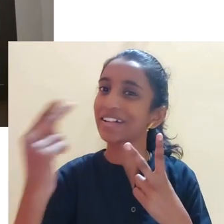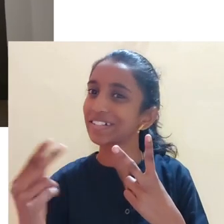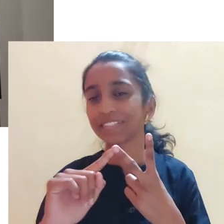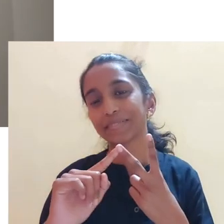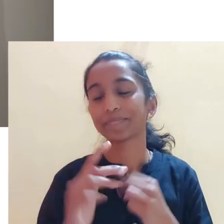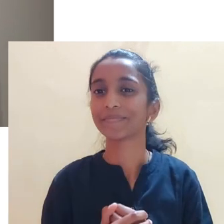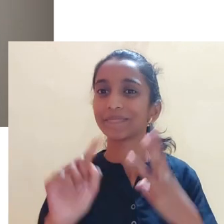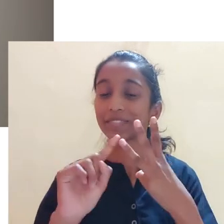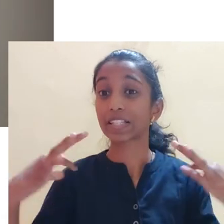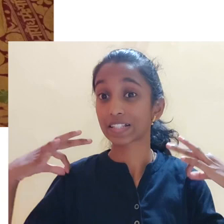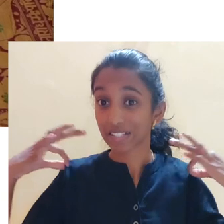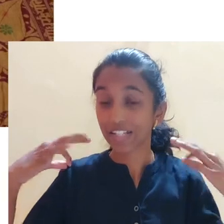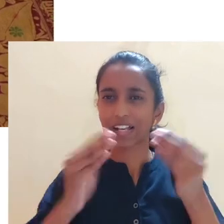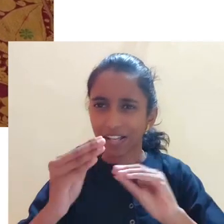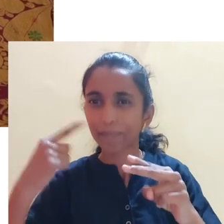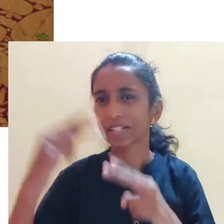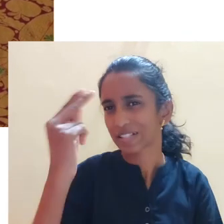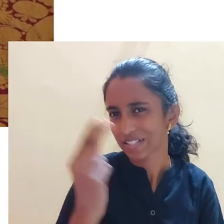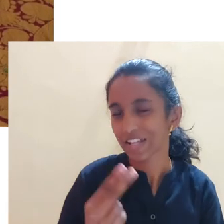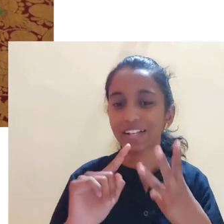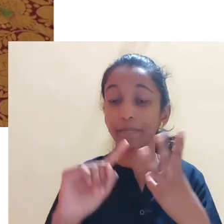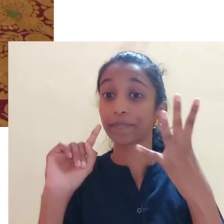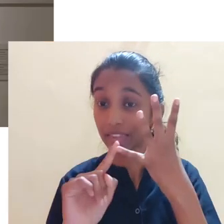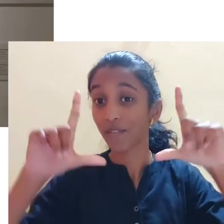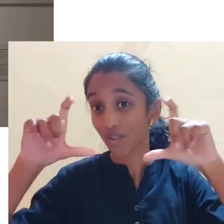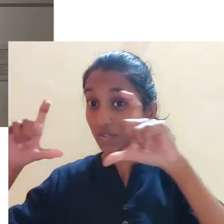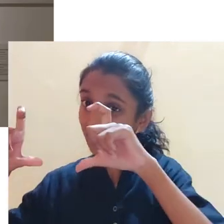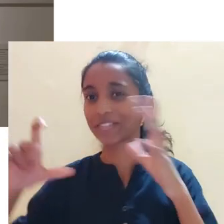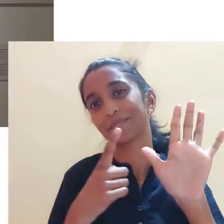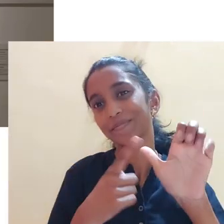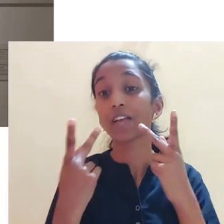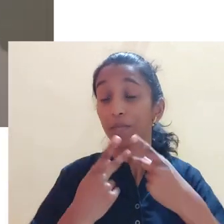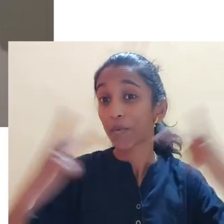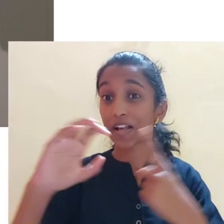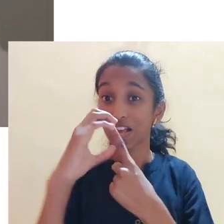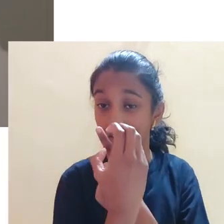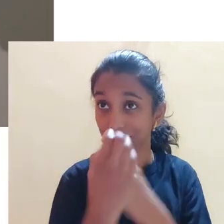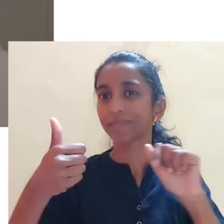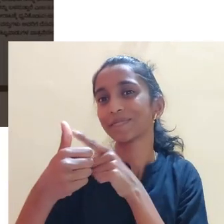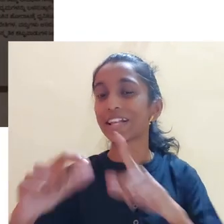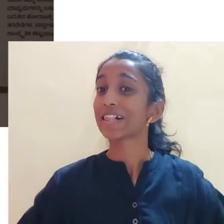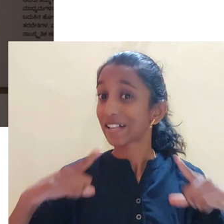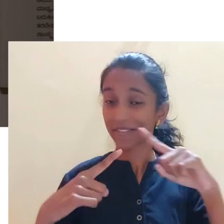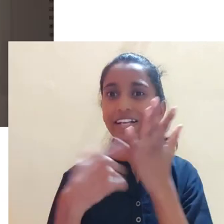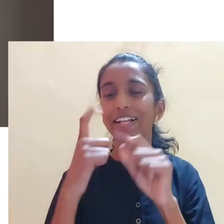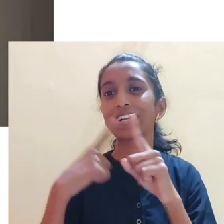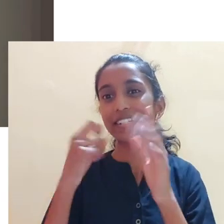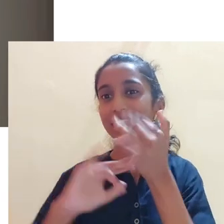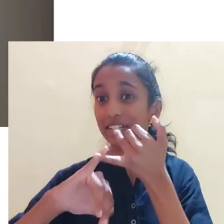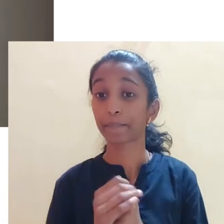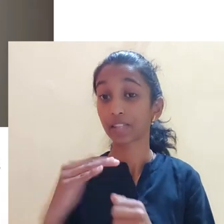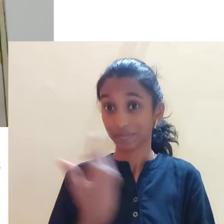contemporary art, textiles, craft and design, photography, popular culture and living